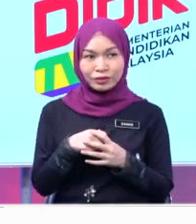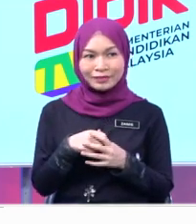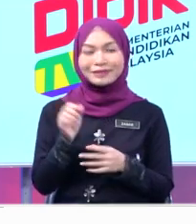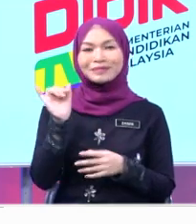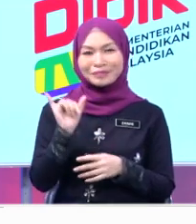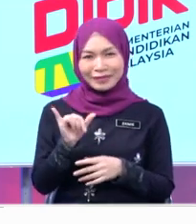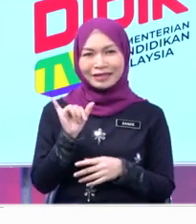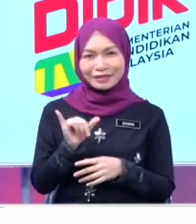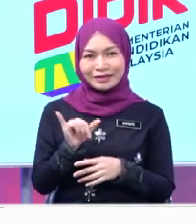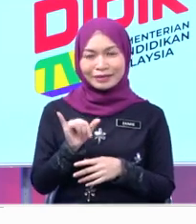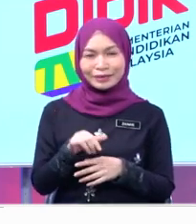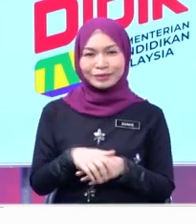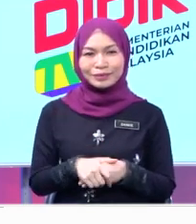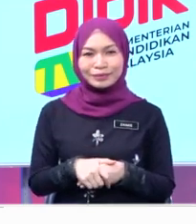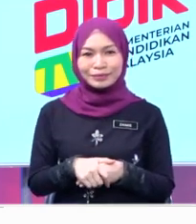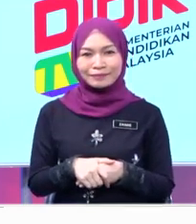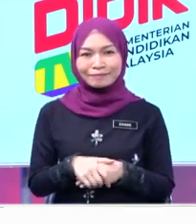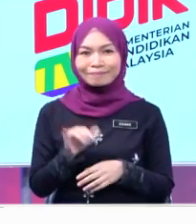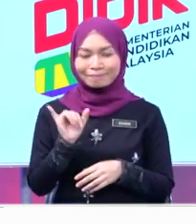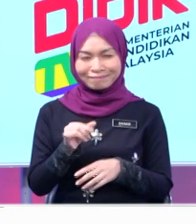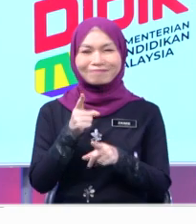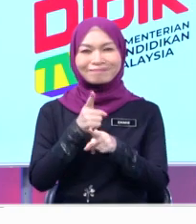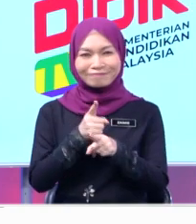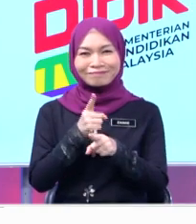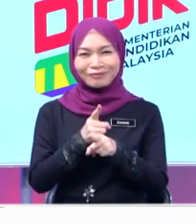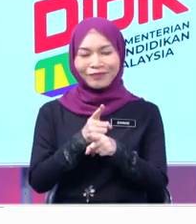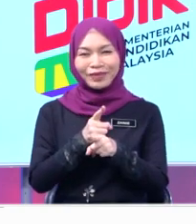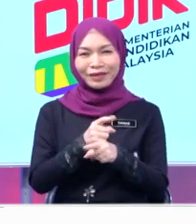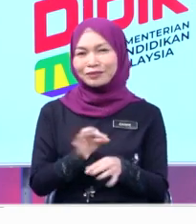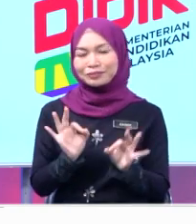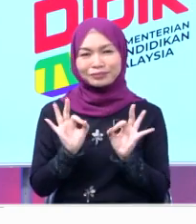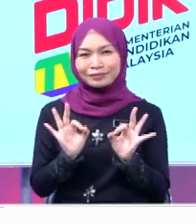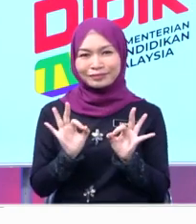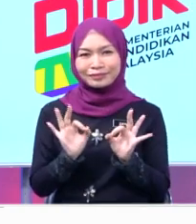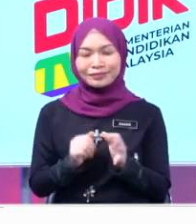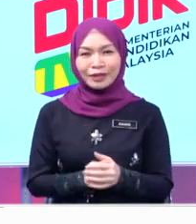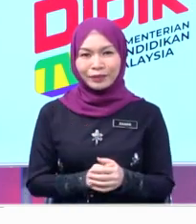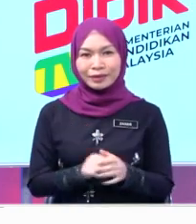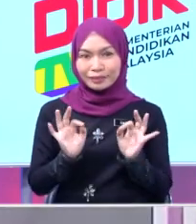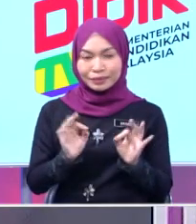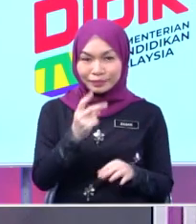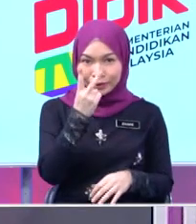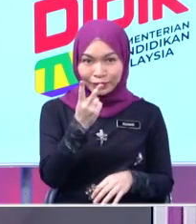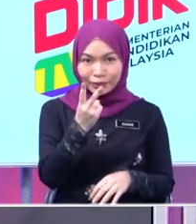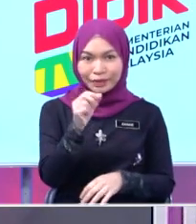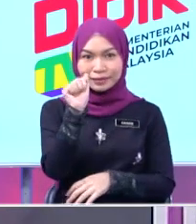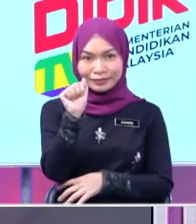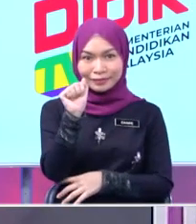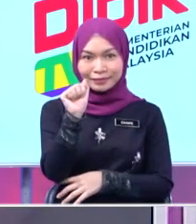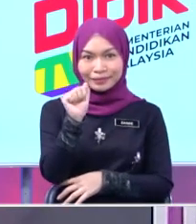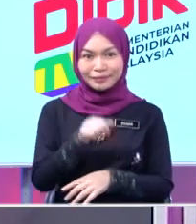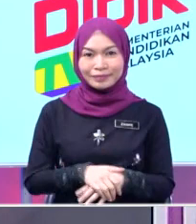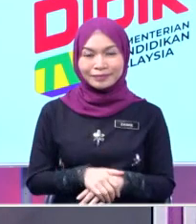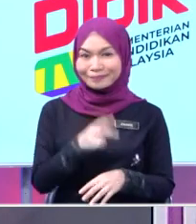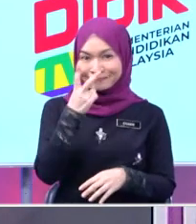Yes. Yes, that's correct. You guys are awesome. That's true. Because if you look at A and you look at